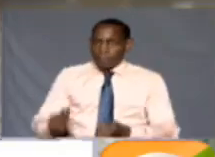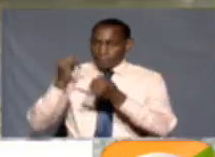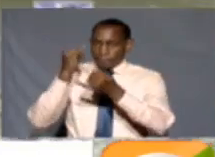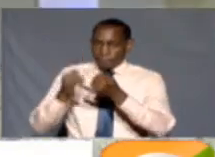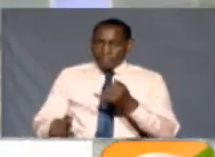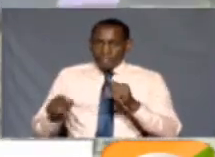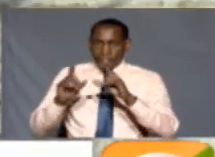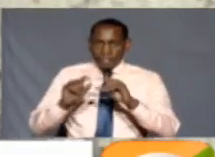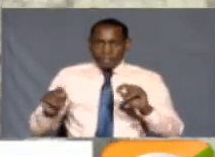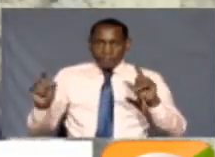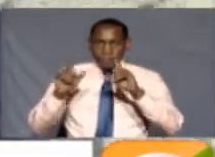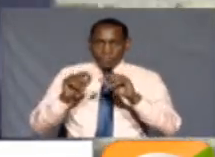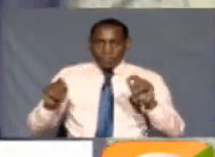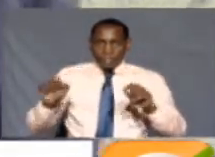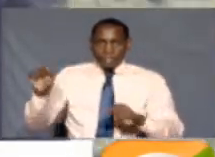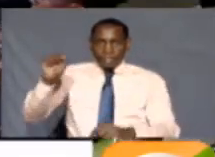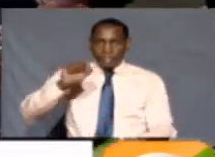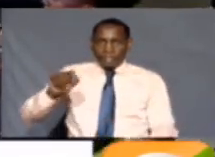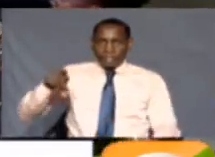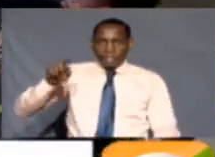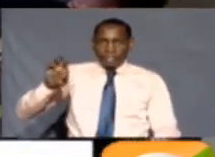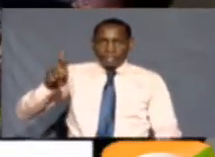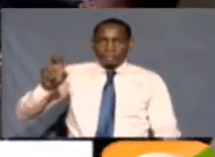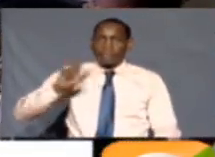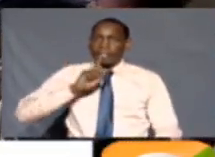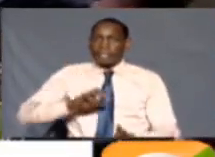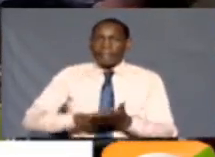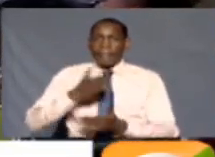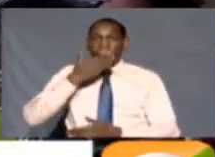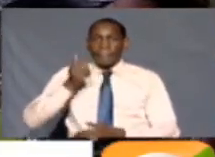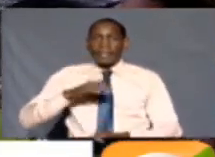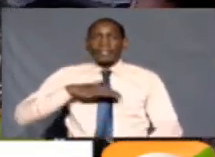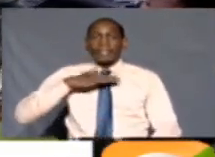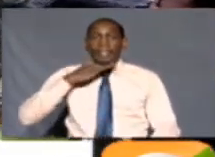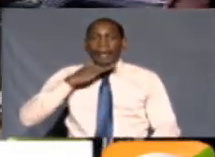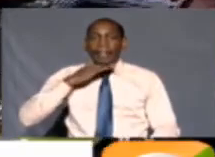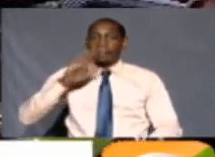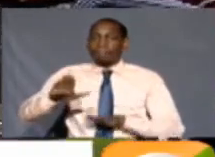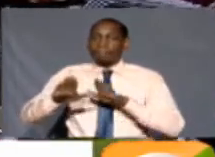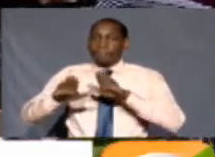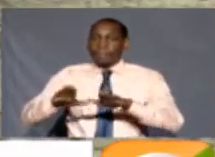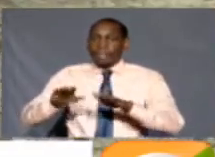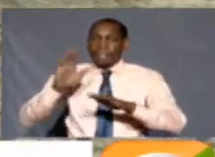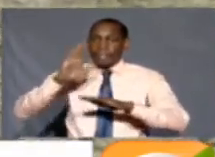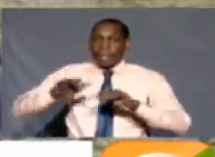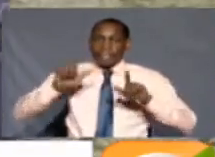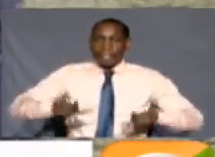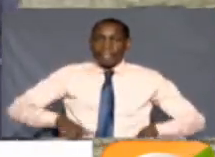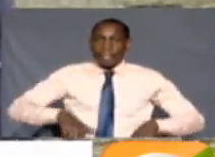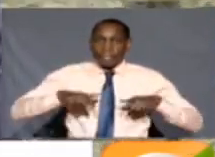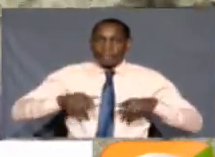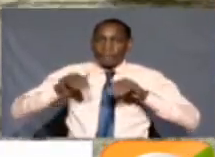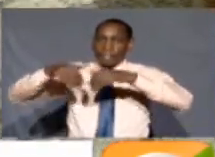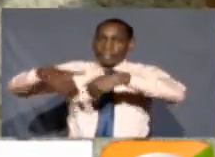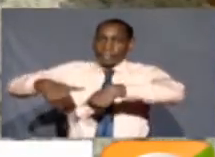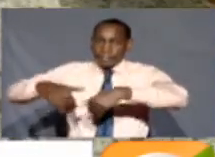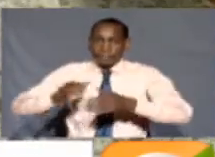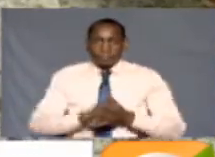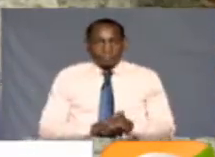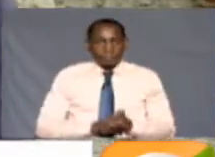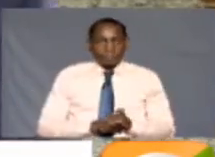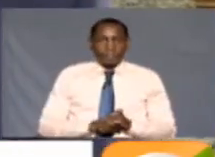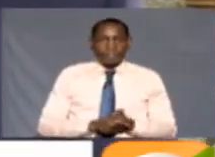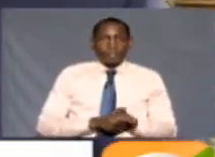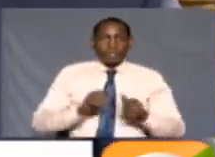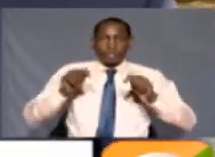shorts of one Spencer Sankale. It's better to die on your feet than to live on your knees.